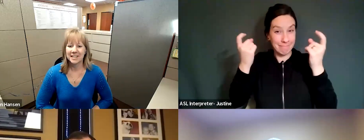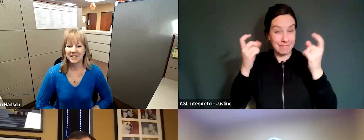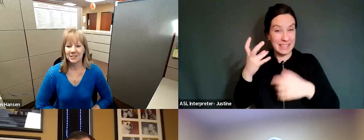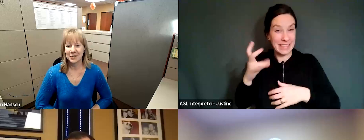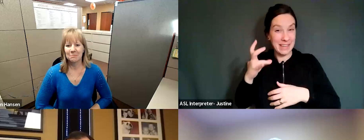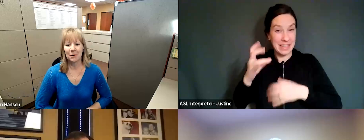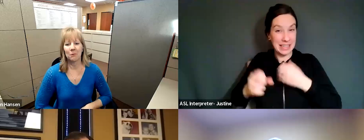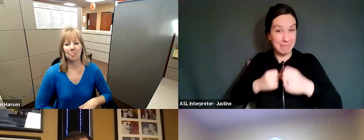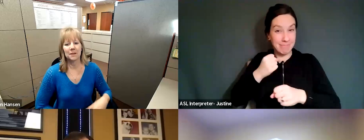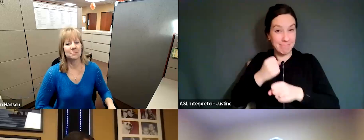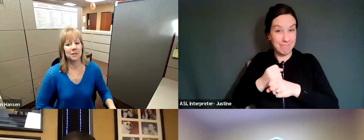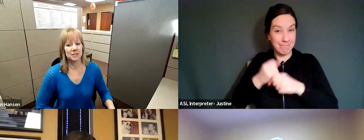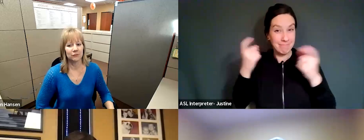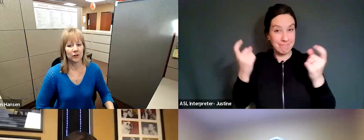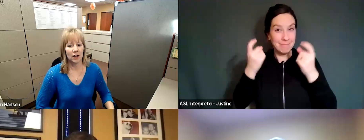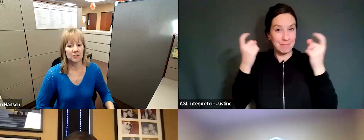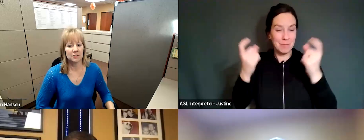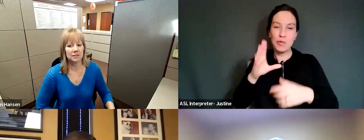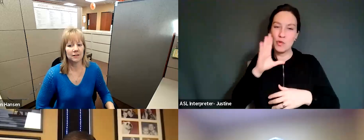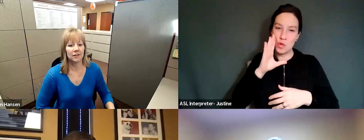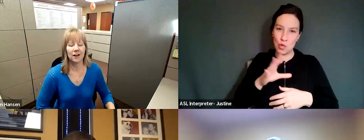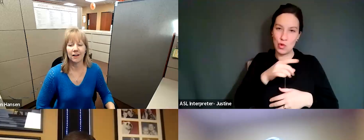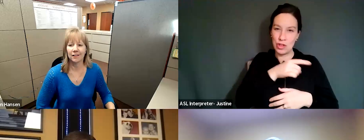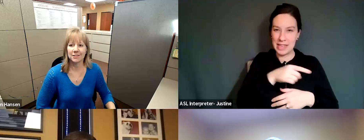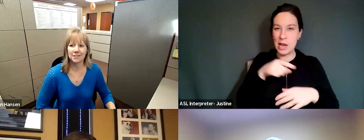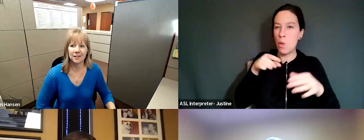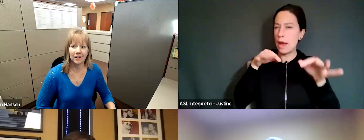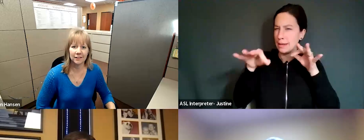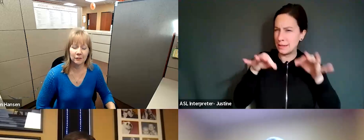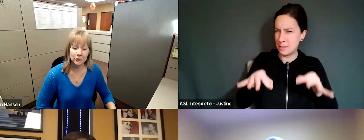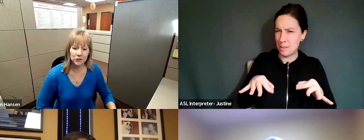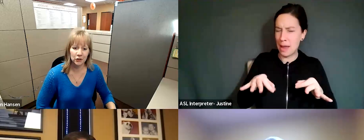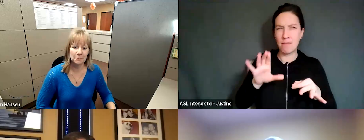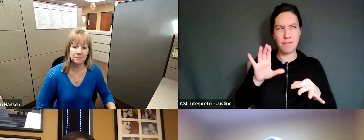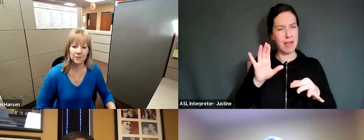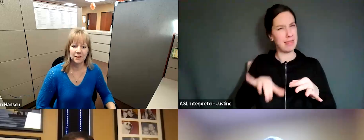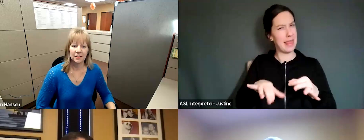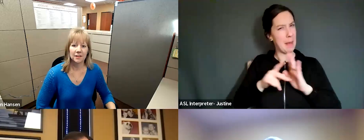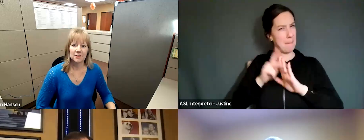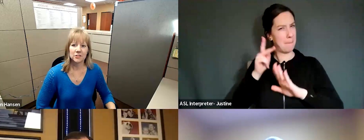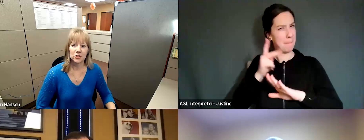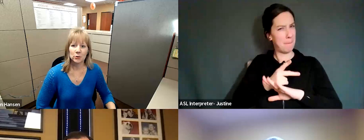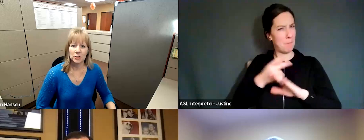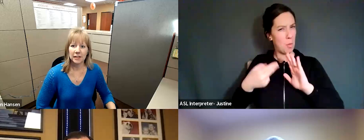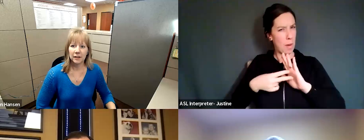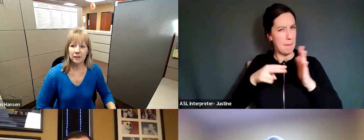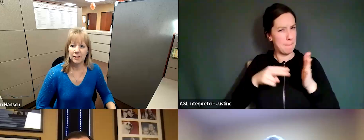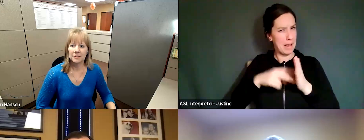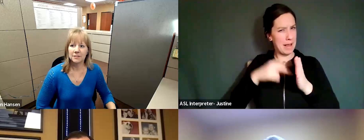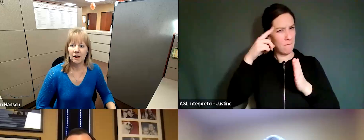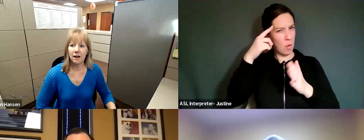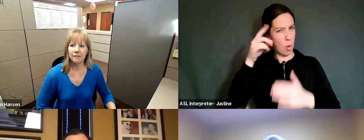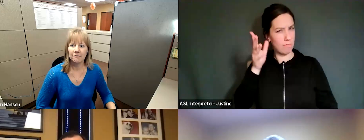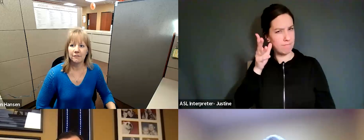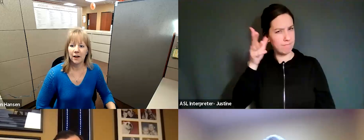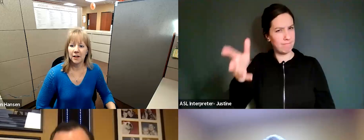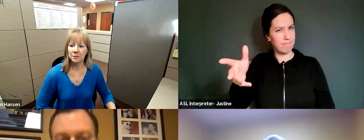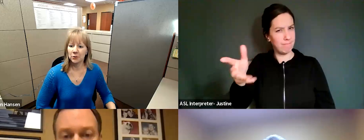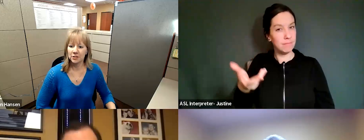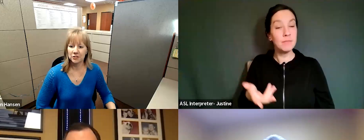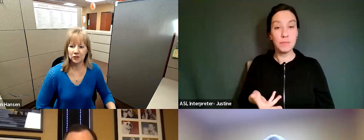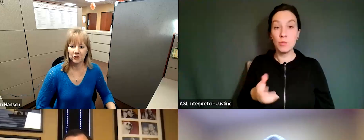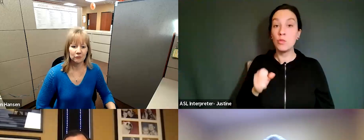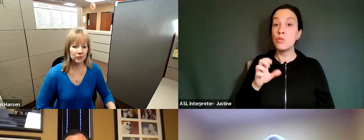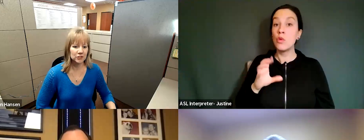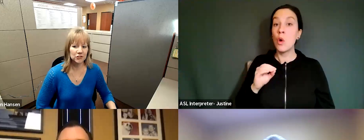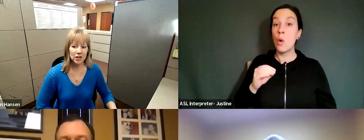more details about what this means for us, our dogs, and our future. So to kick things off, I am